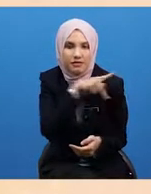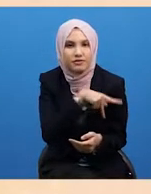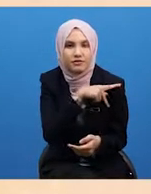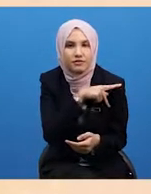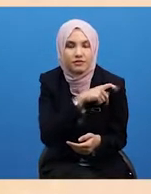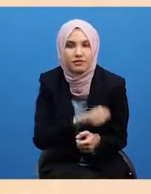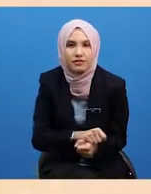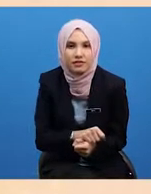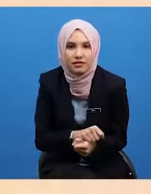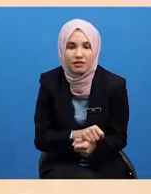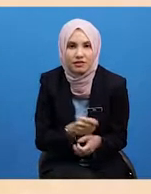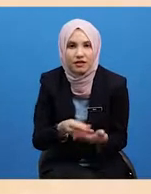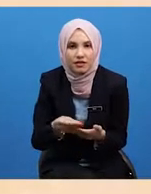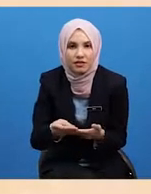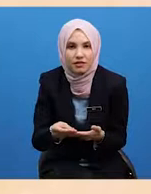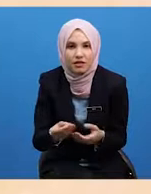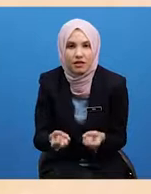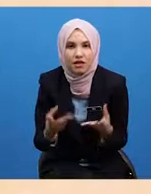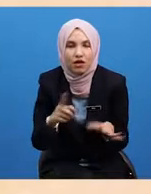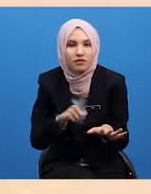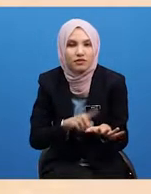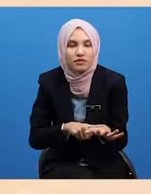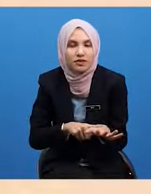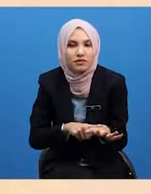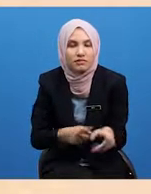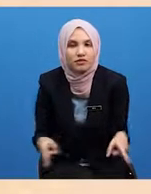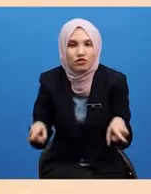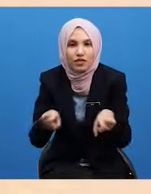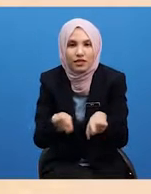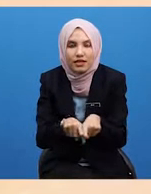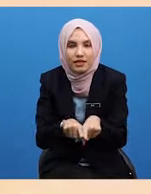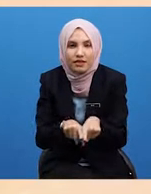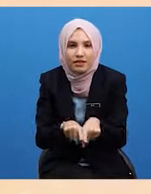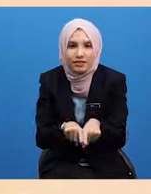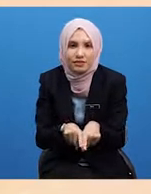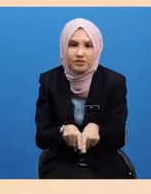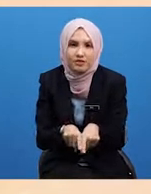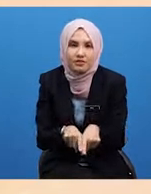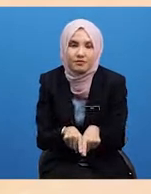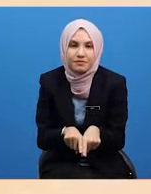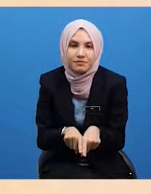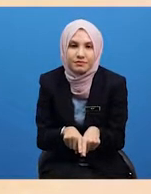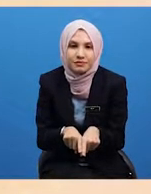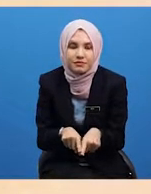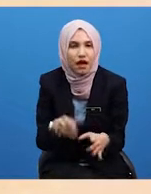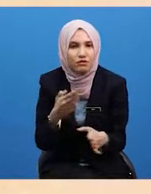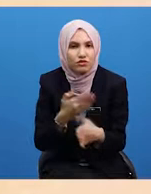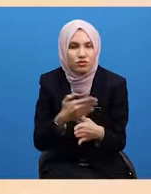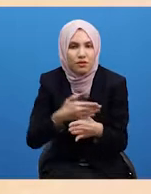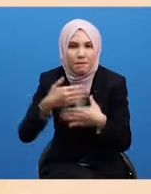the Shermers and spending a lot of time together since the Shermers have German